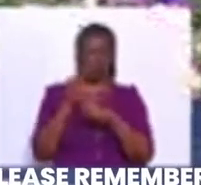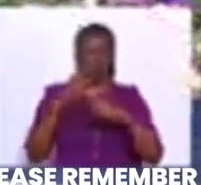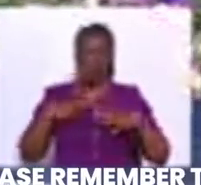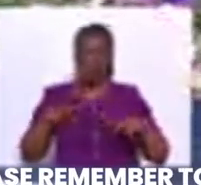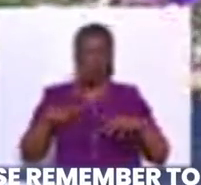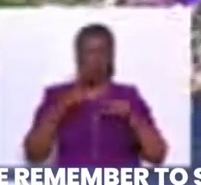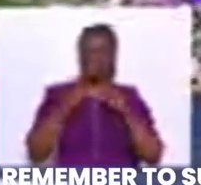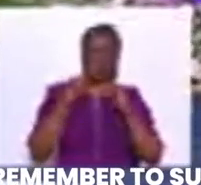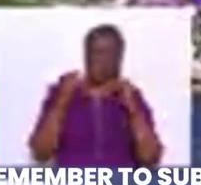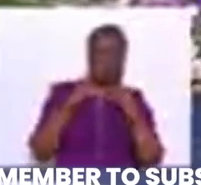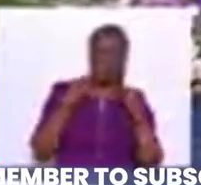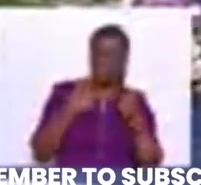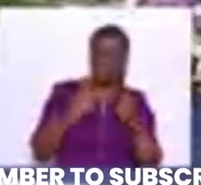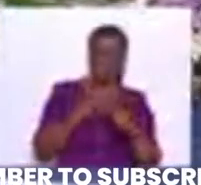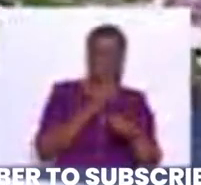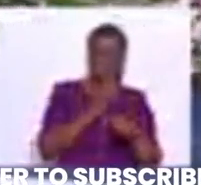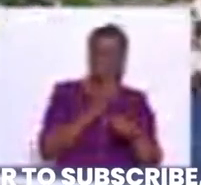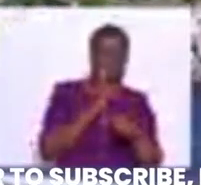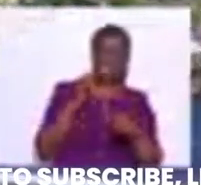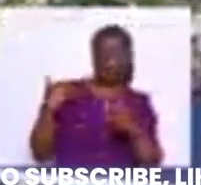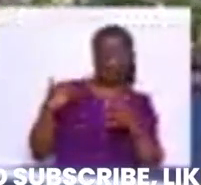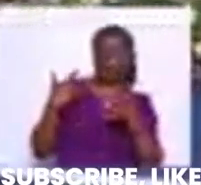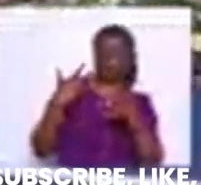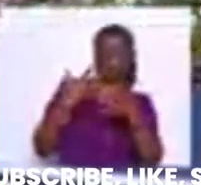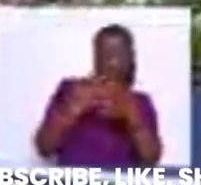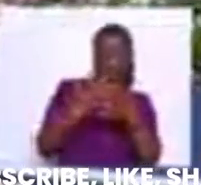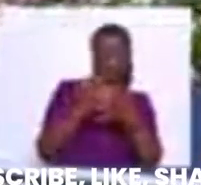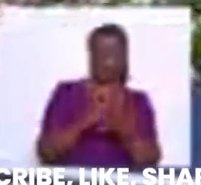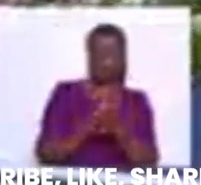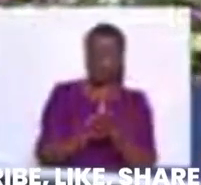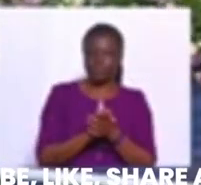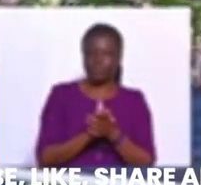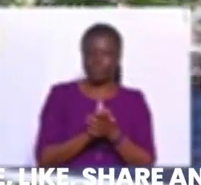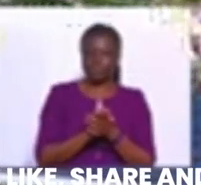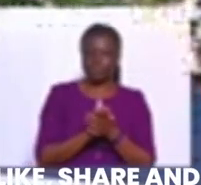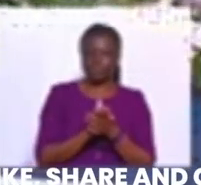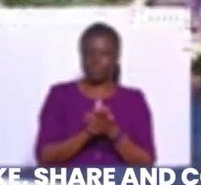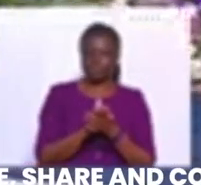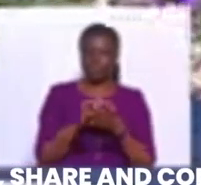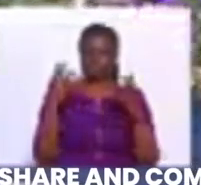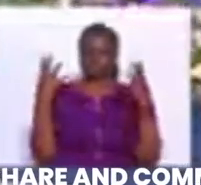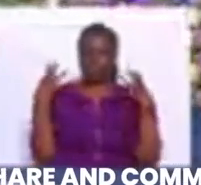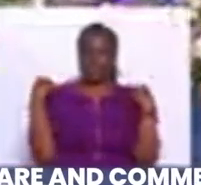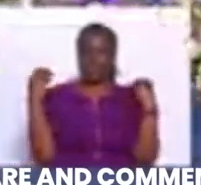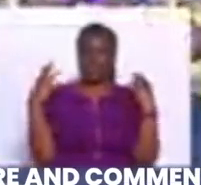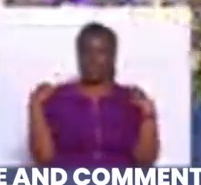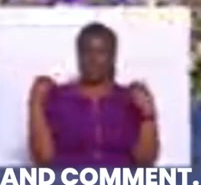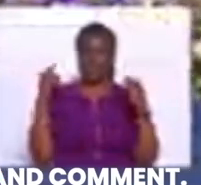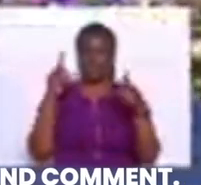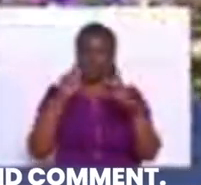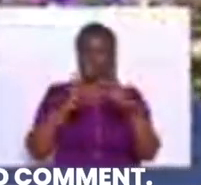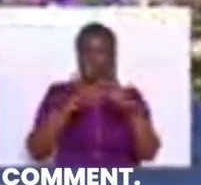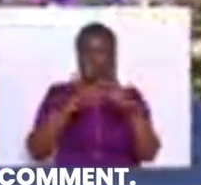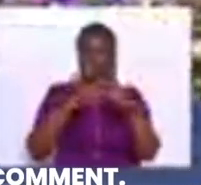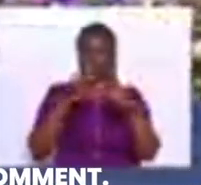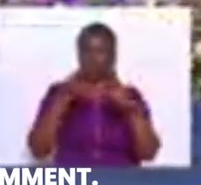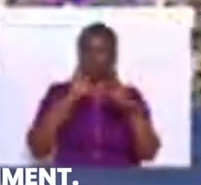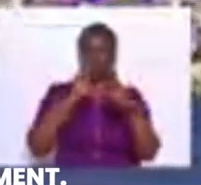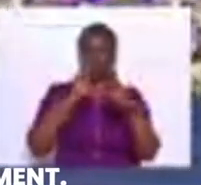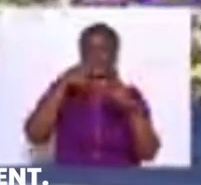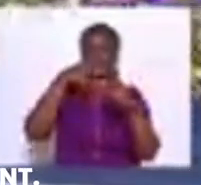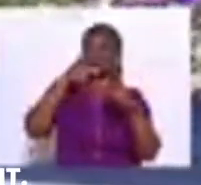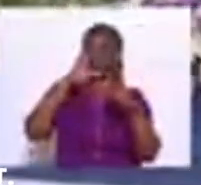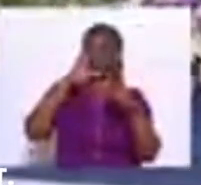Mbaga. What they've been saying over the past few days. Look. Exercise, drink the water, have a